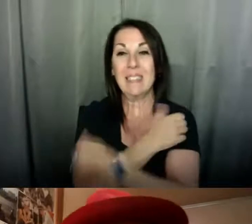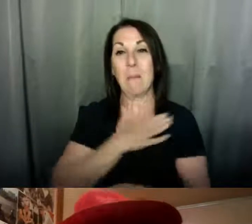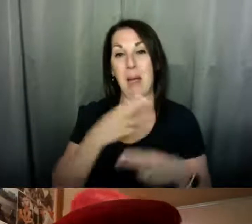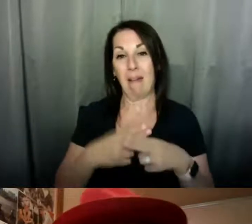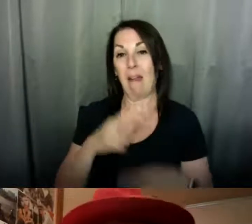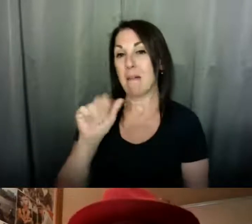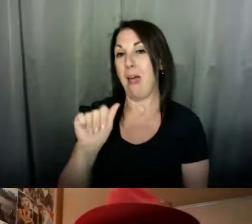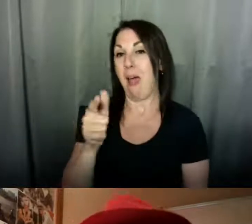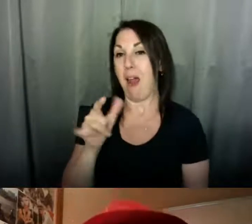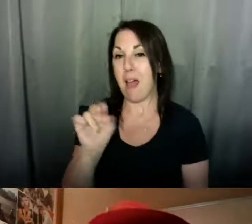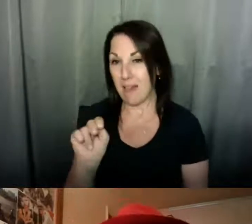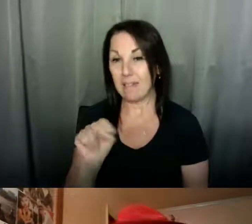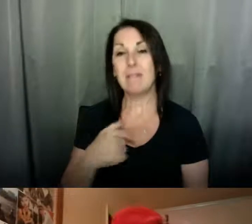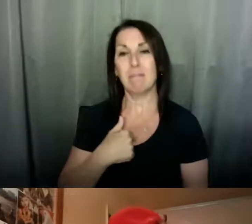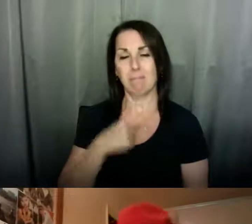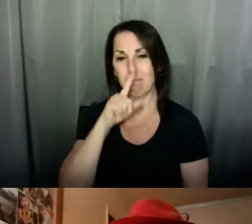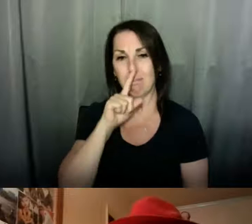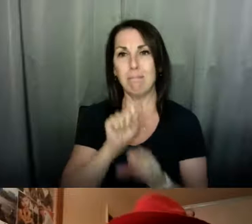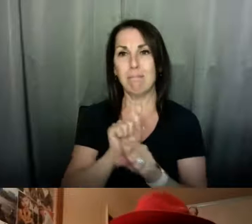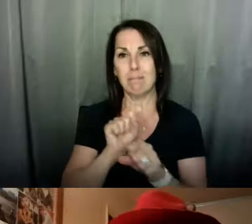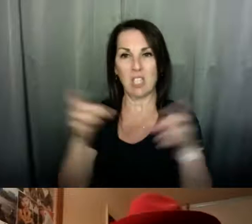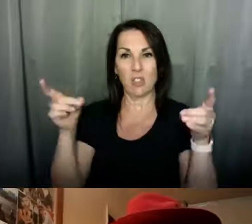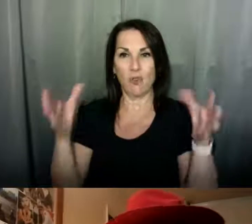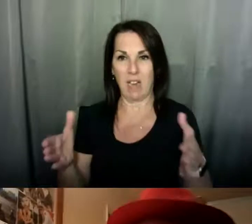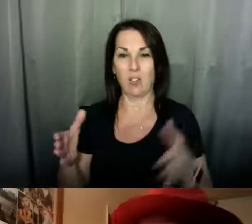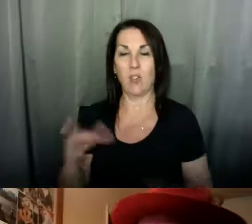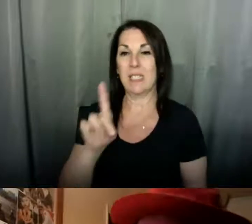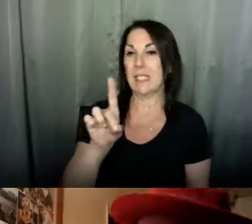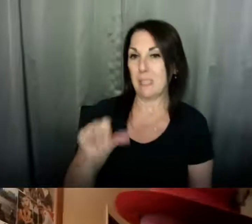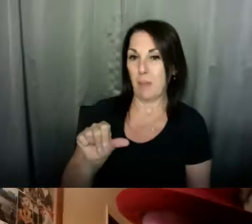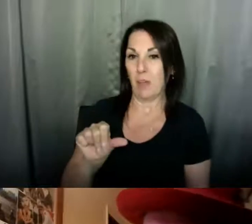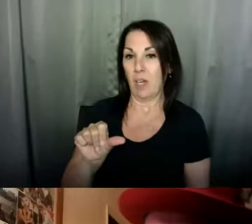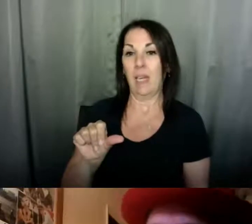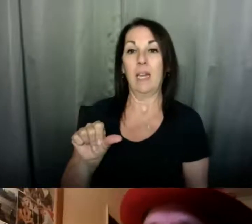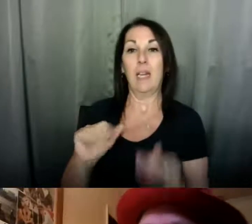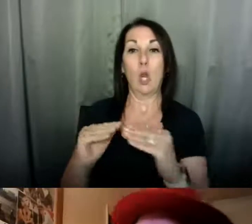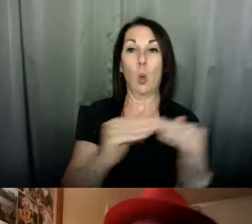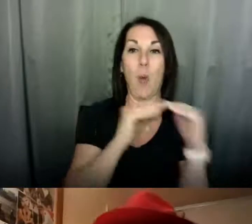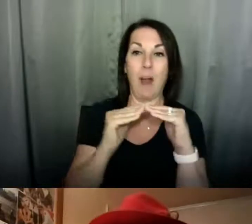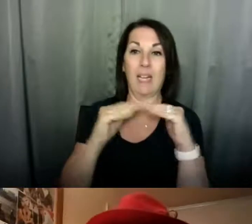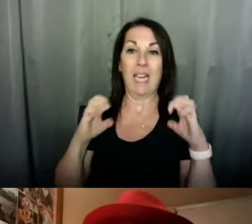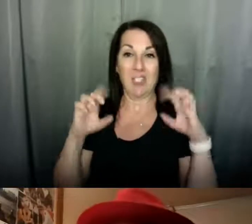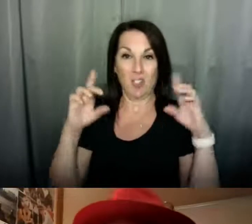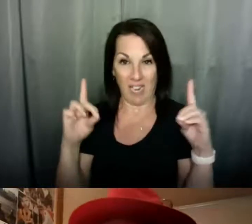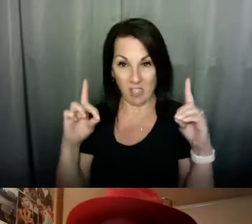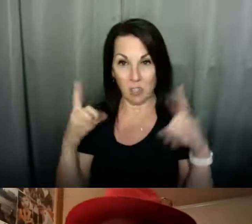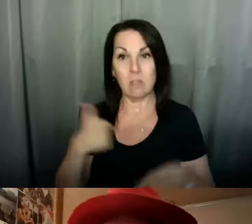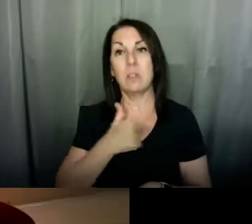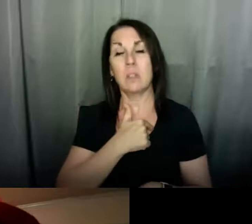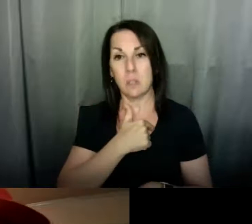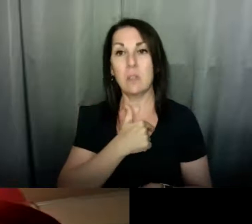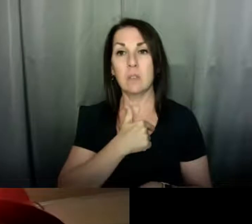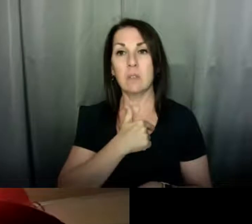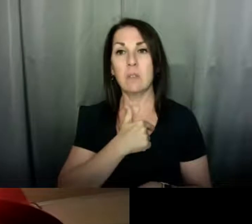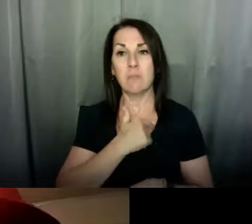Alan Holdsworth, and I am the director of Disability Equality in Education. And that we were charged 4 years